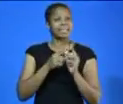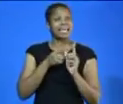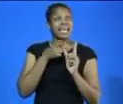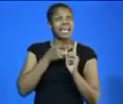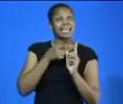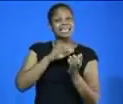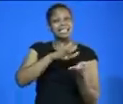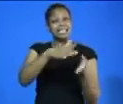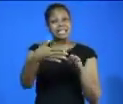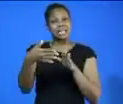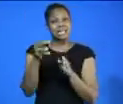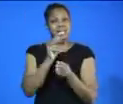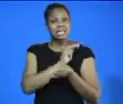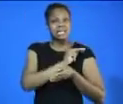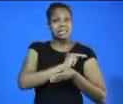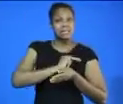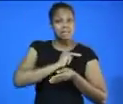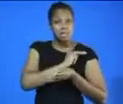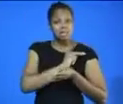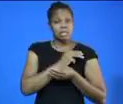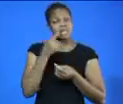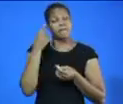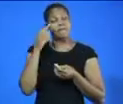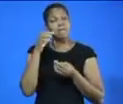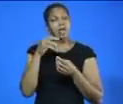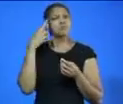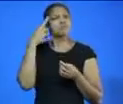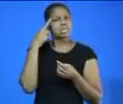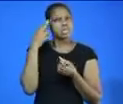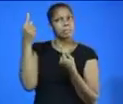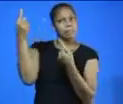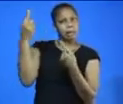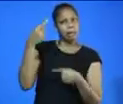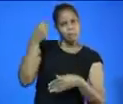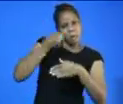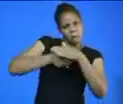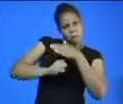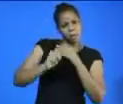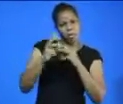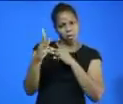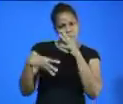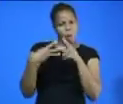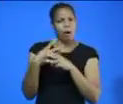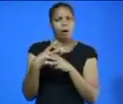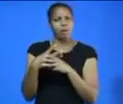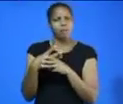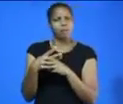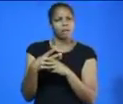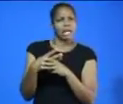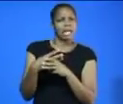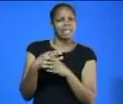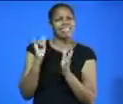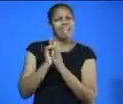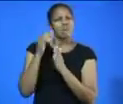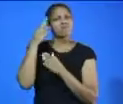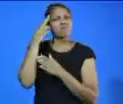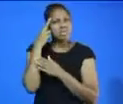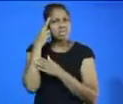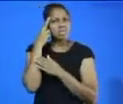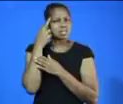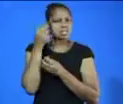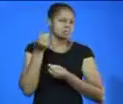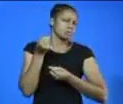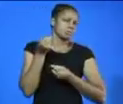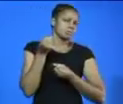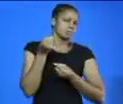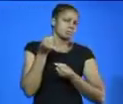when he said, "For this cause came I into the world. For this cause came I. I came to